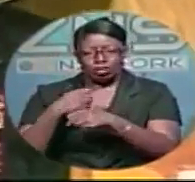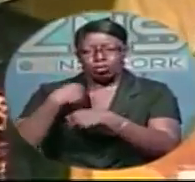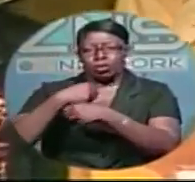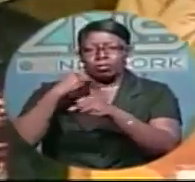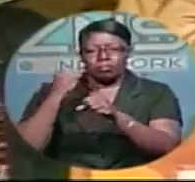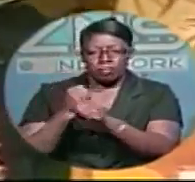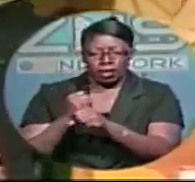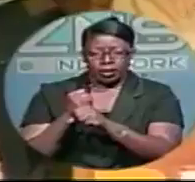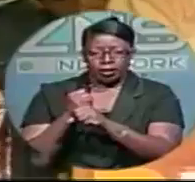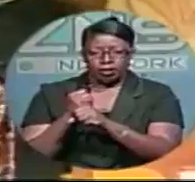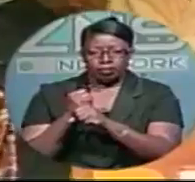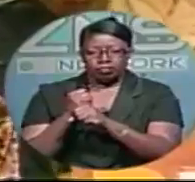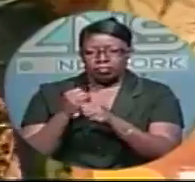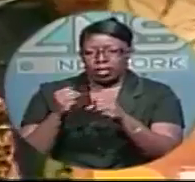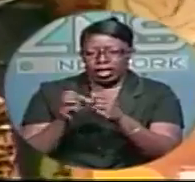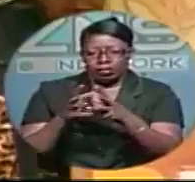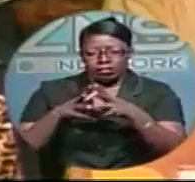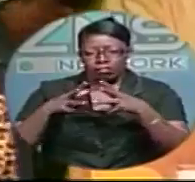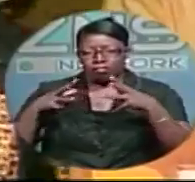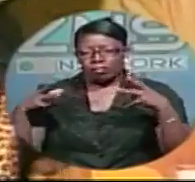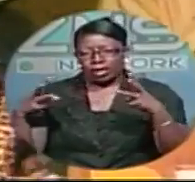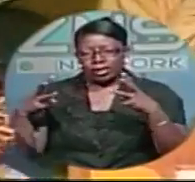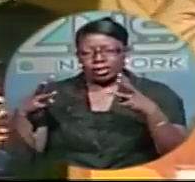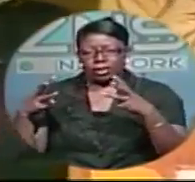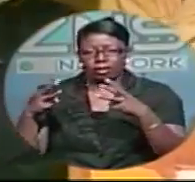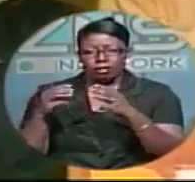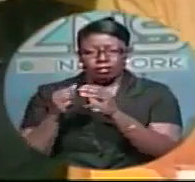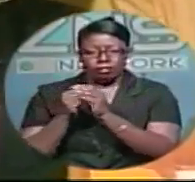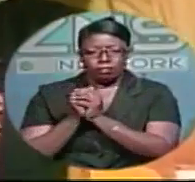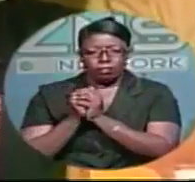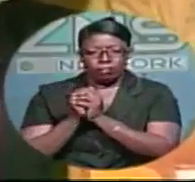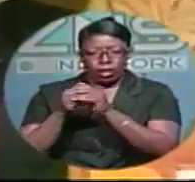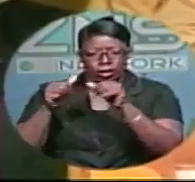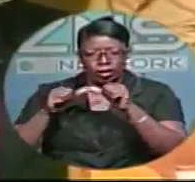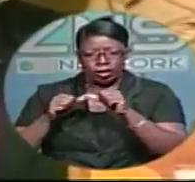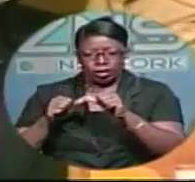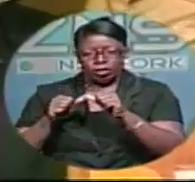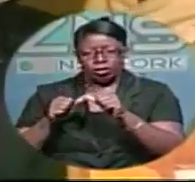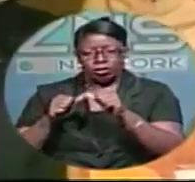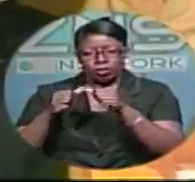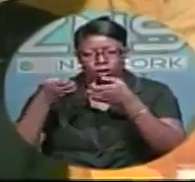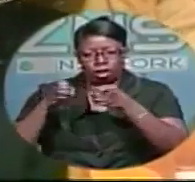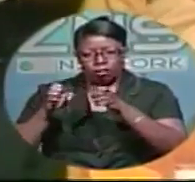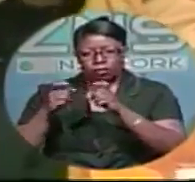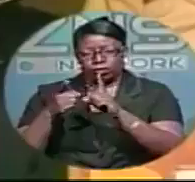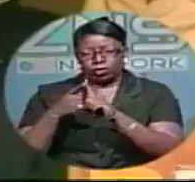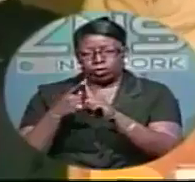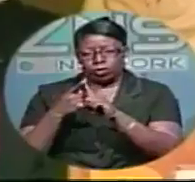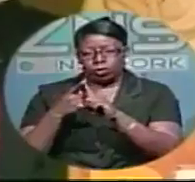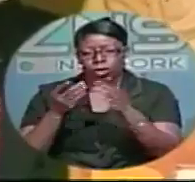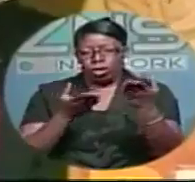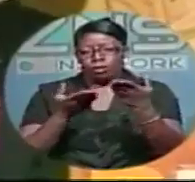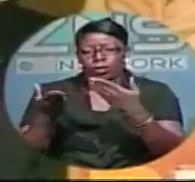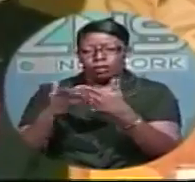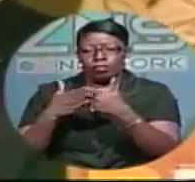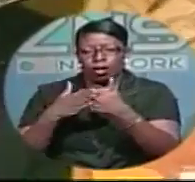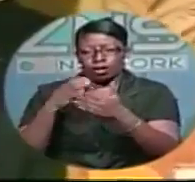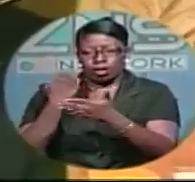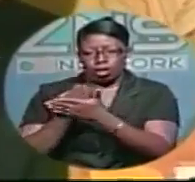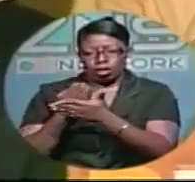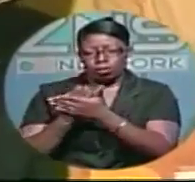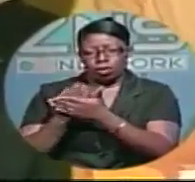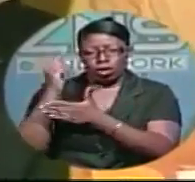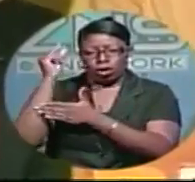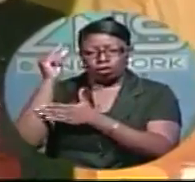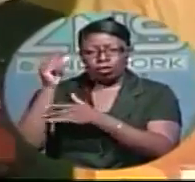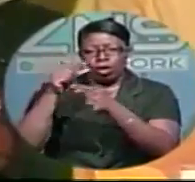make a massive, sustained, consistent effort to revive the economy of Grand Bahama, to